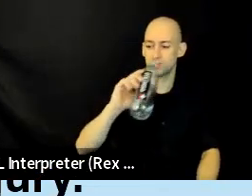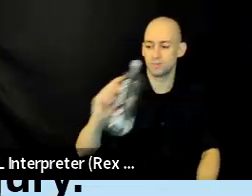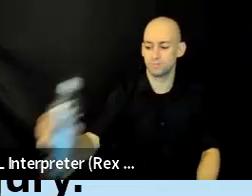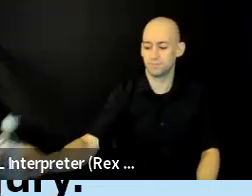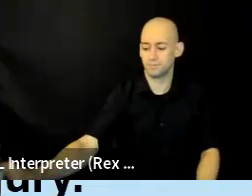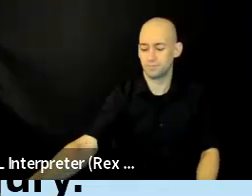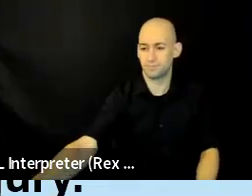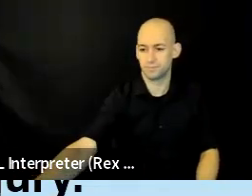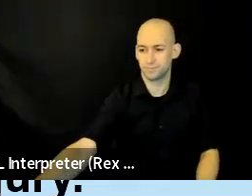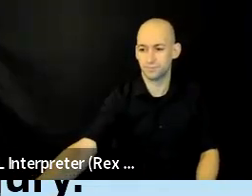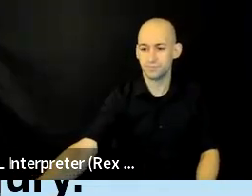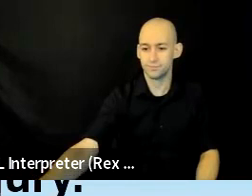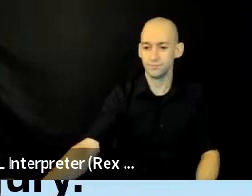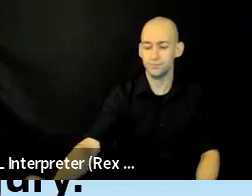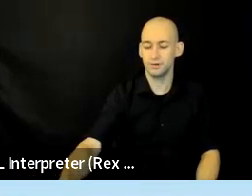Yeah, next slide.